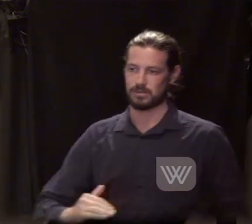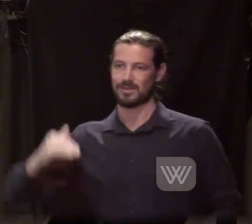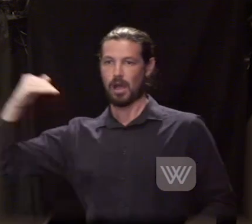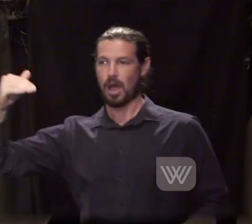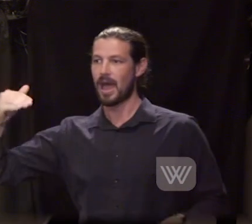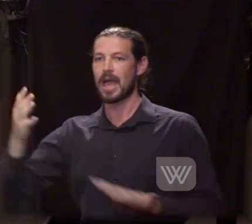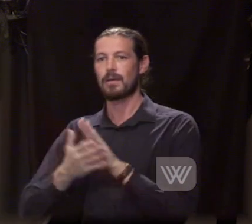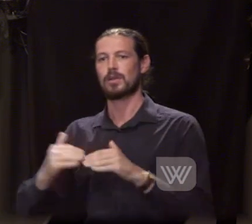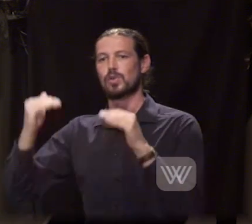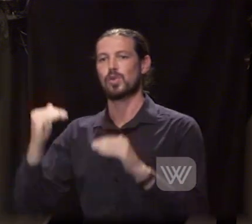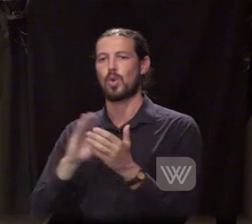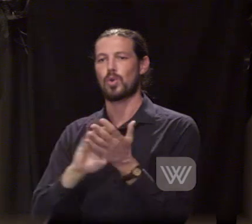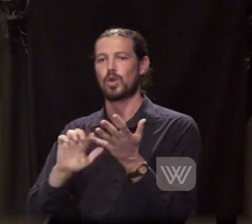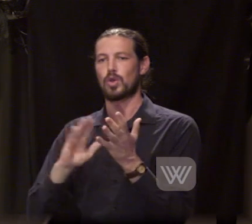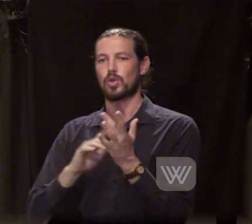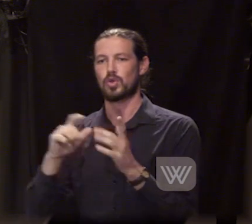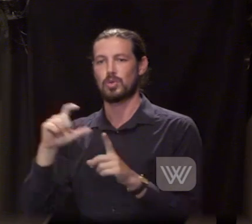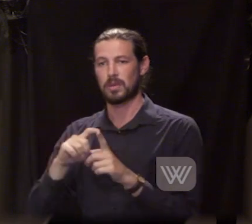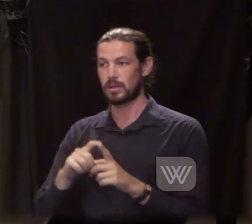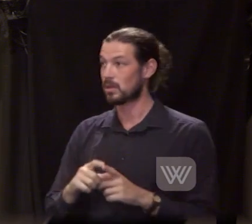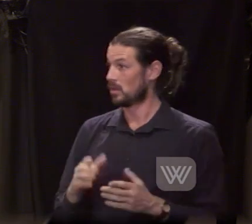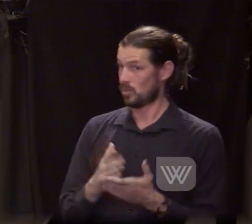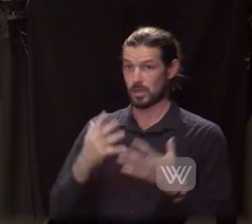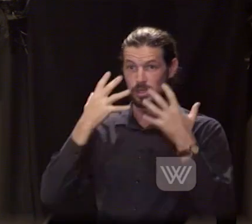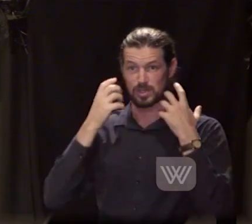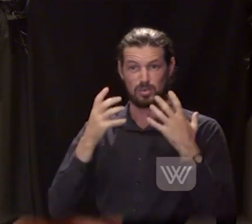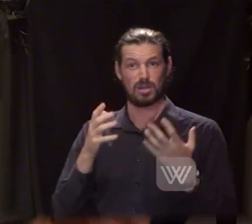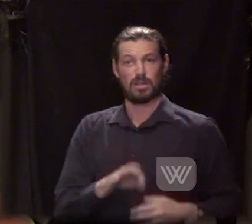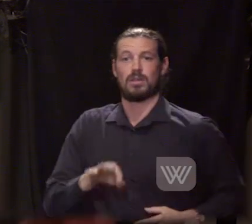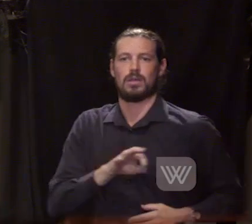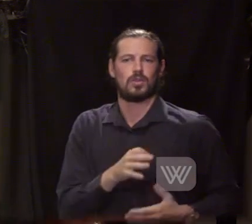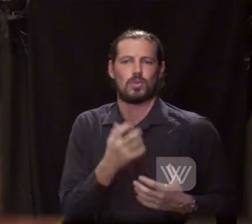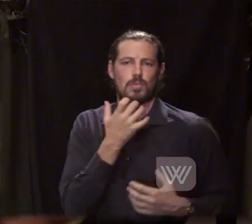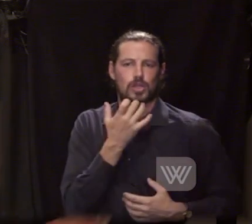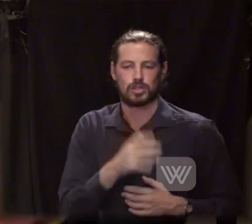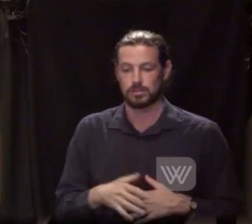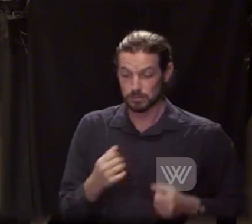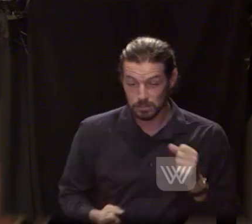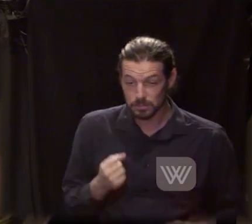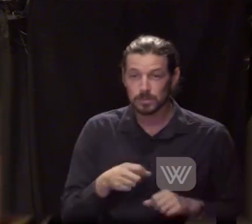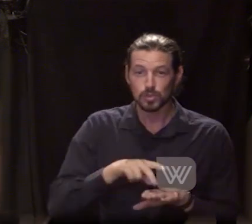run on the treadmill for hours, I wouldn't sweat at all. And so I think it was like the combination of all the fans and the active cooling